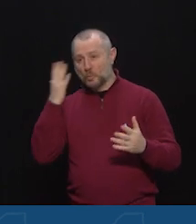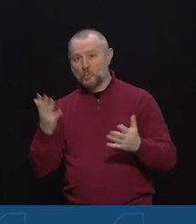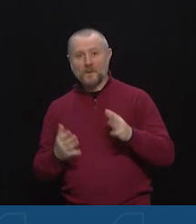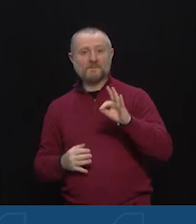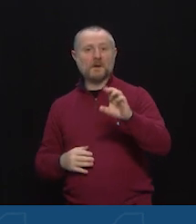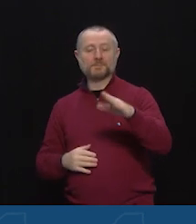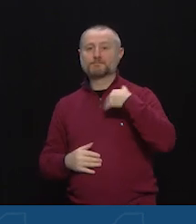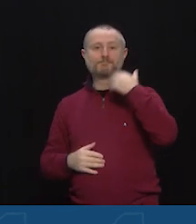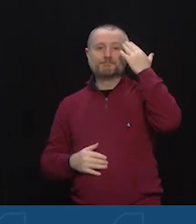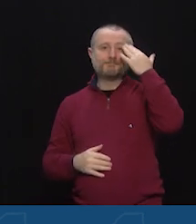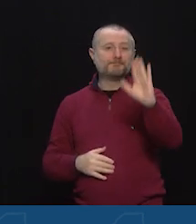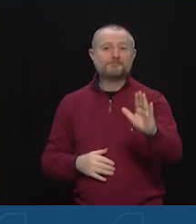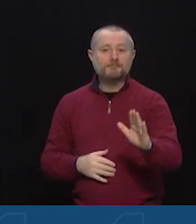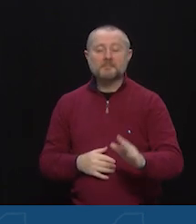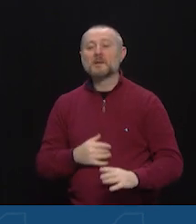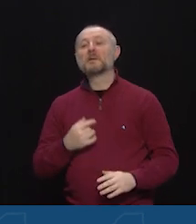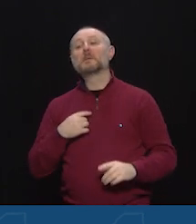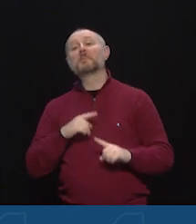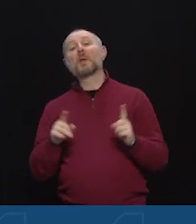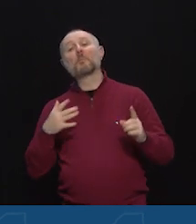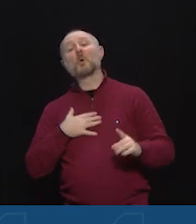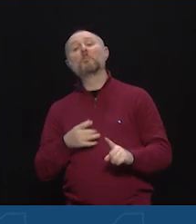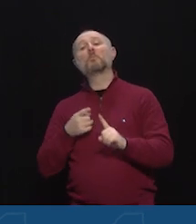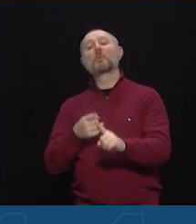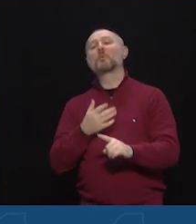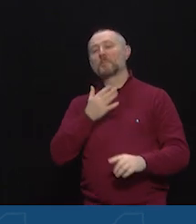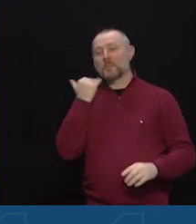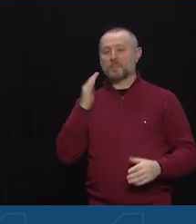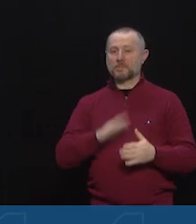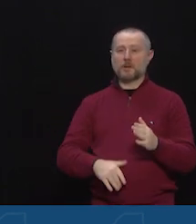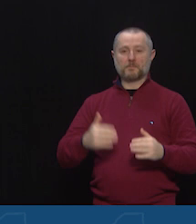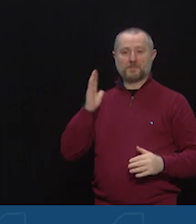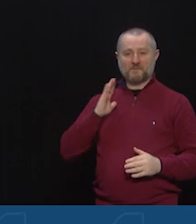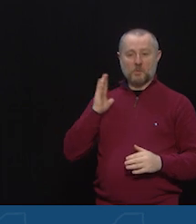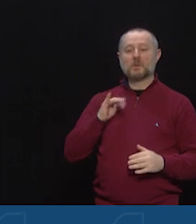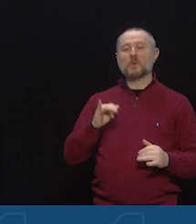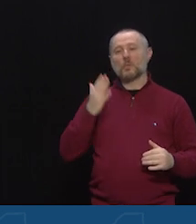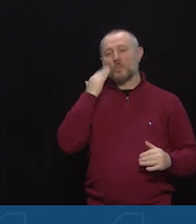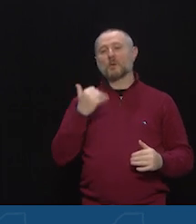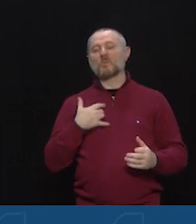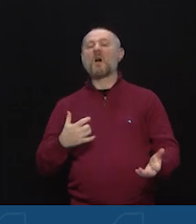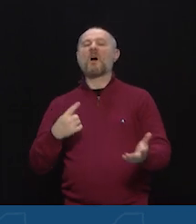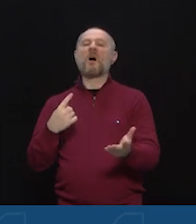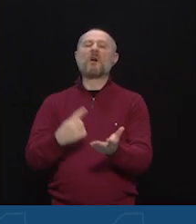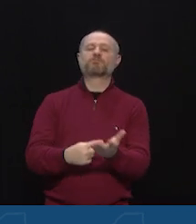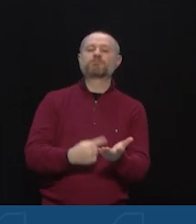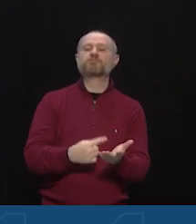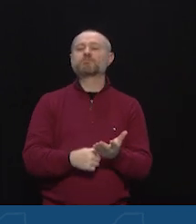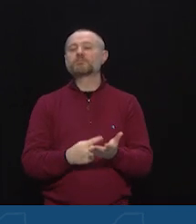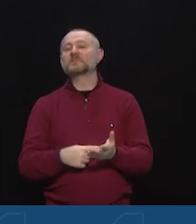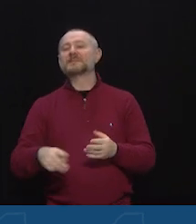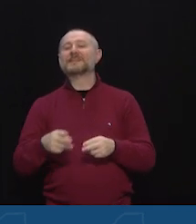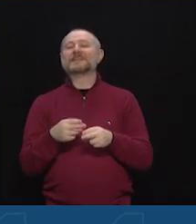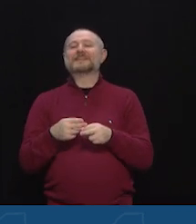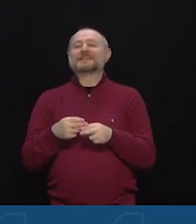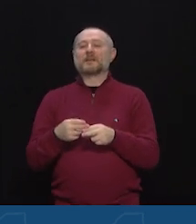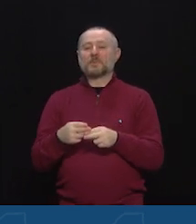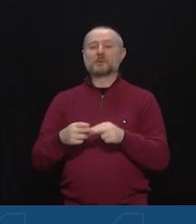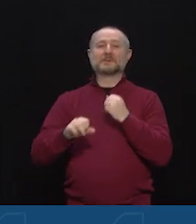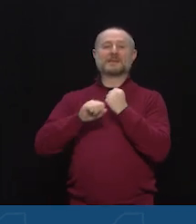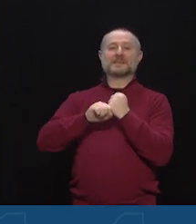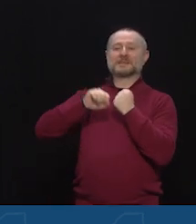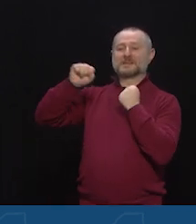but again, the trend is much more positive, and that is why I want to talk about the fact that we'll have a temporary extension of our business